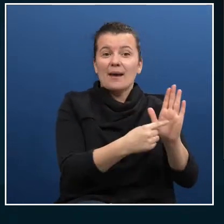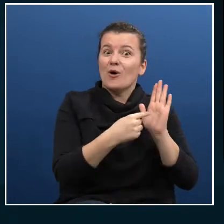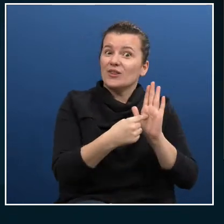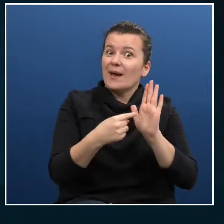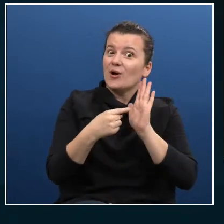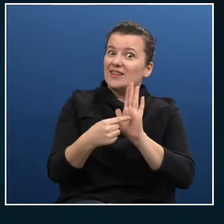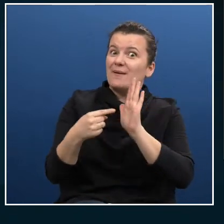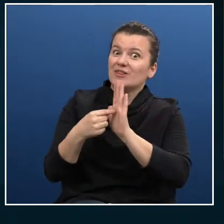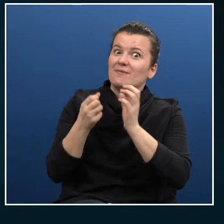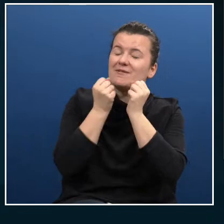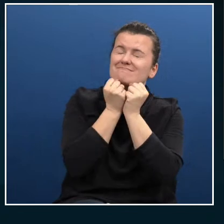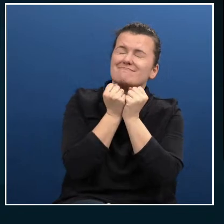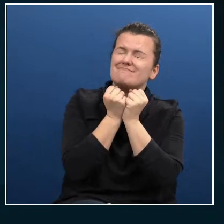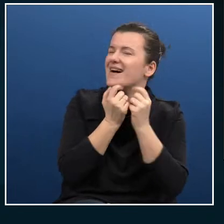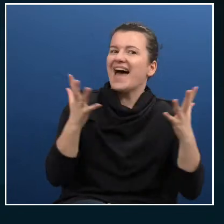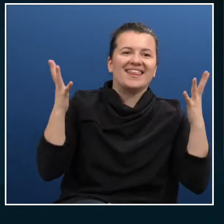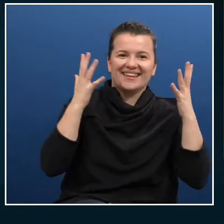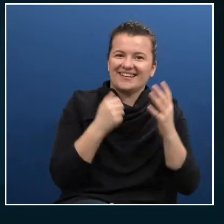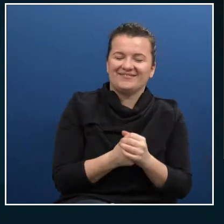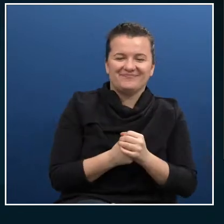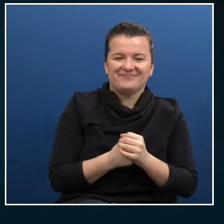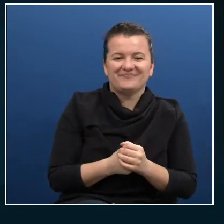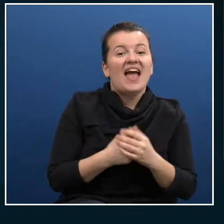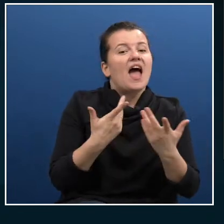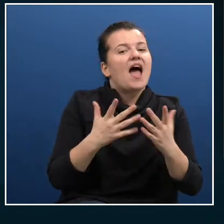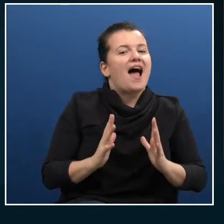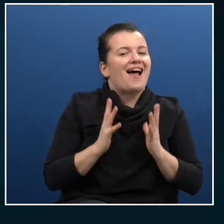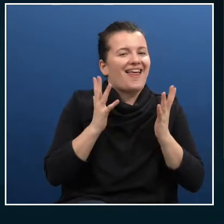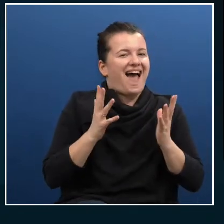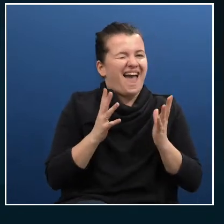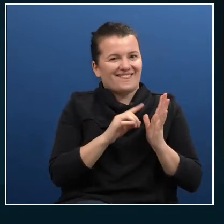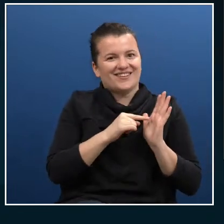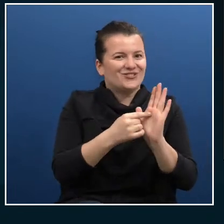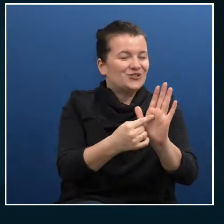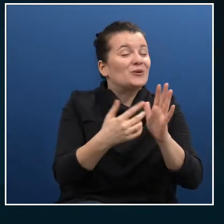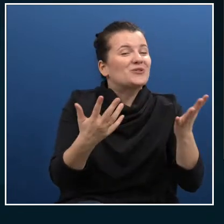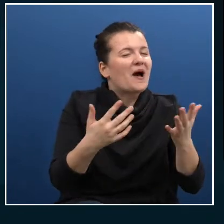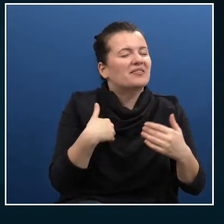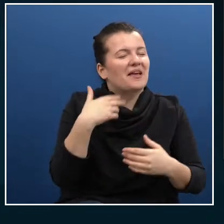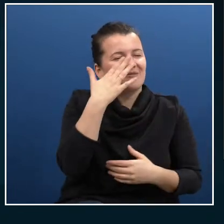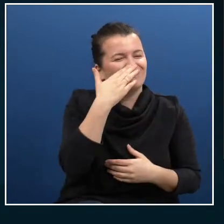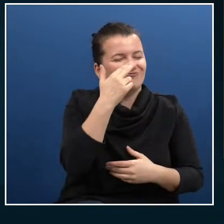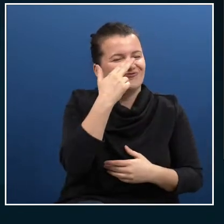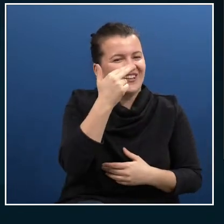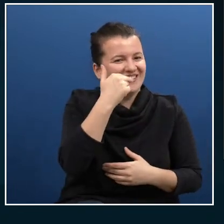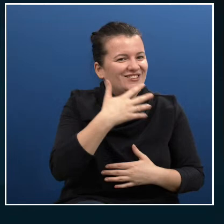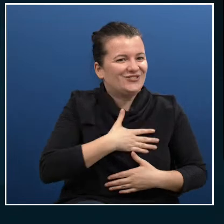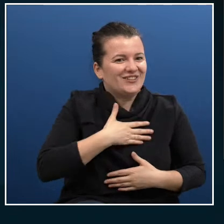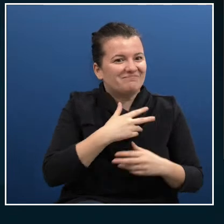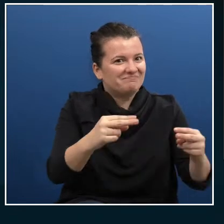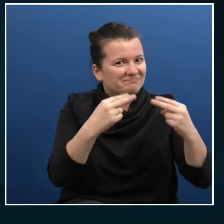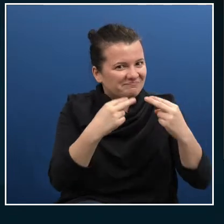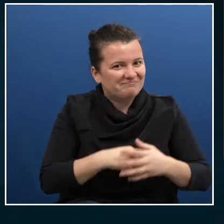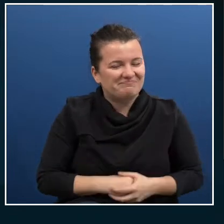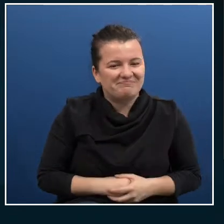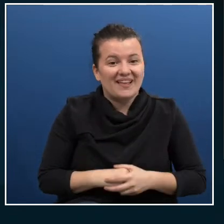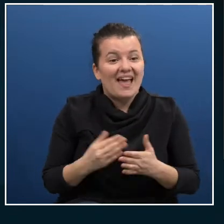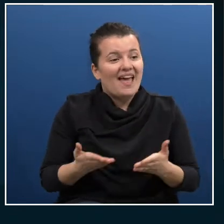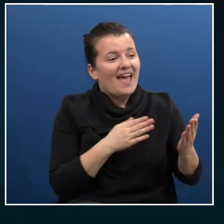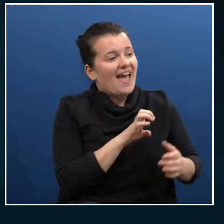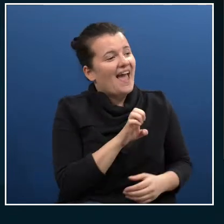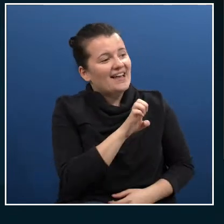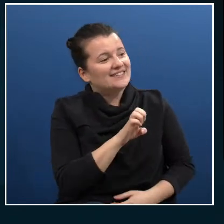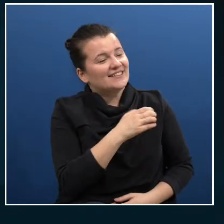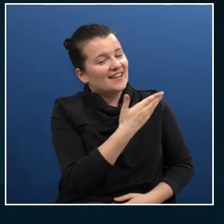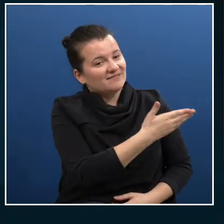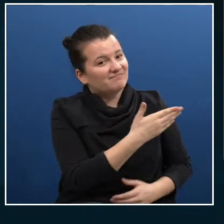we're going to do all these demos live. So it's going to be fun. And yeah, hand it over to you, Esther, to do the introduction